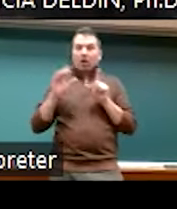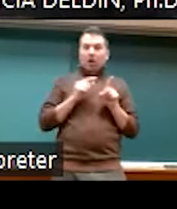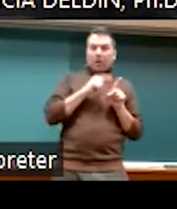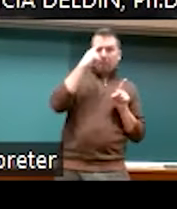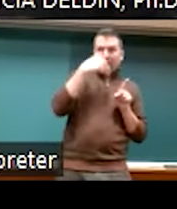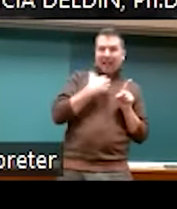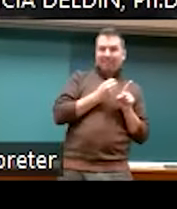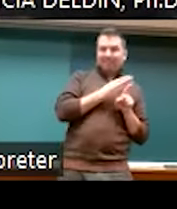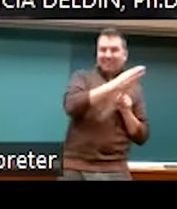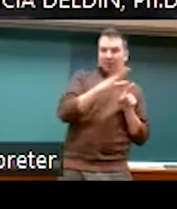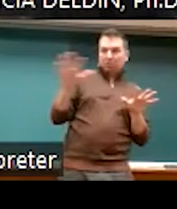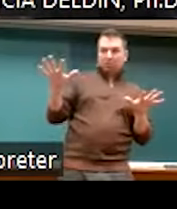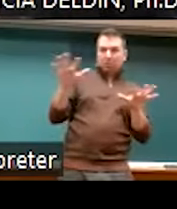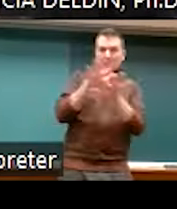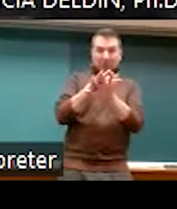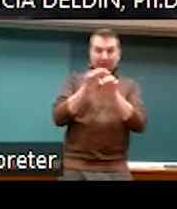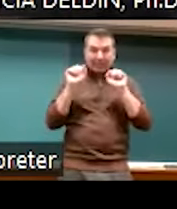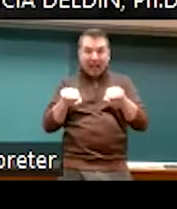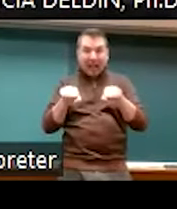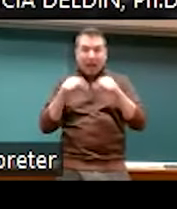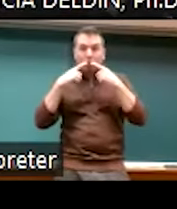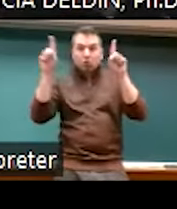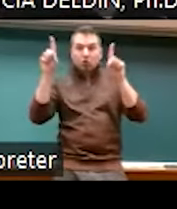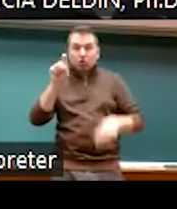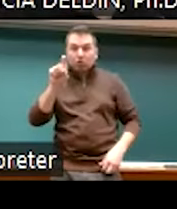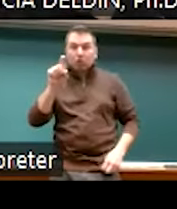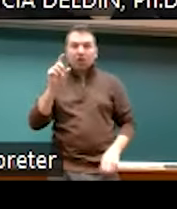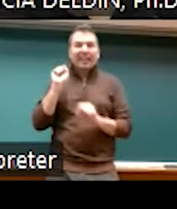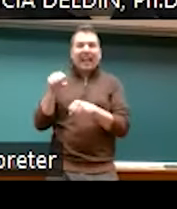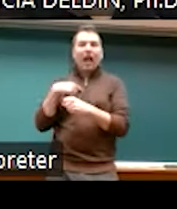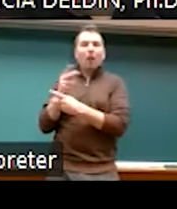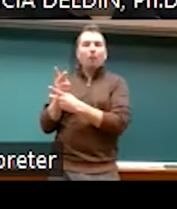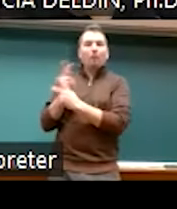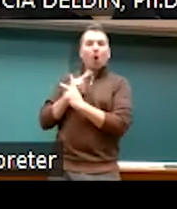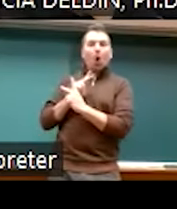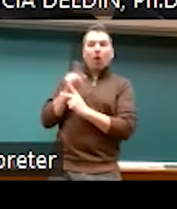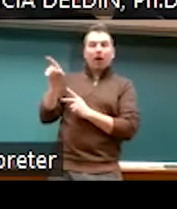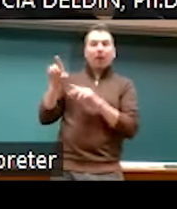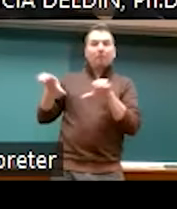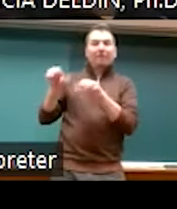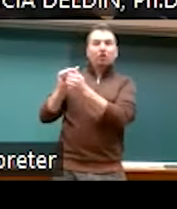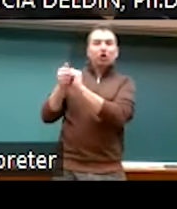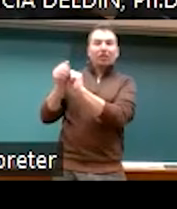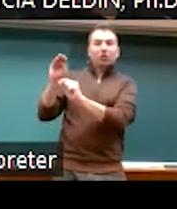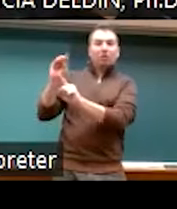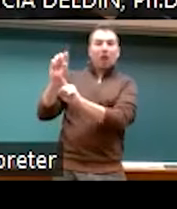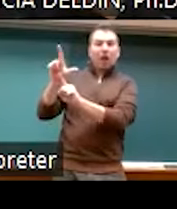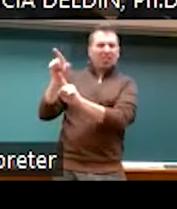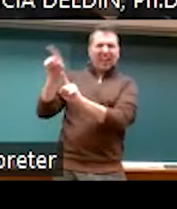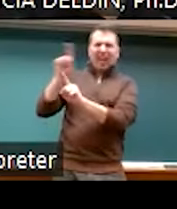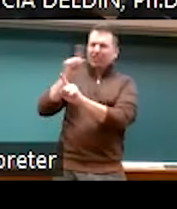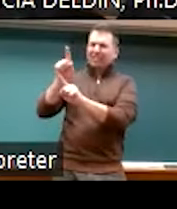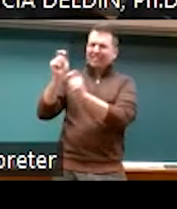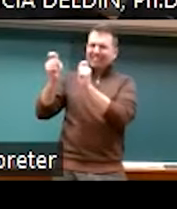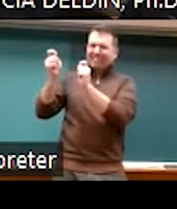instead. Could we actually do something like this? Could we borrow from the behavioral change model of Weight Watchers because they perfected it over the last